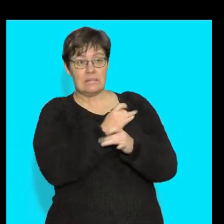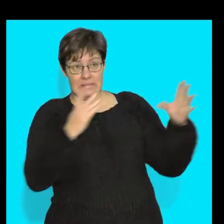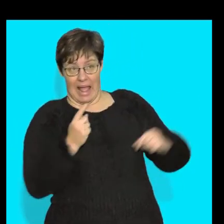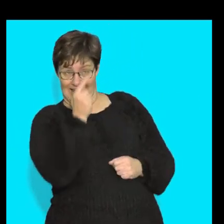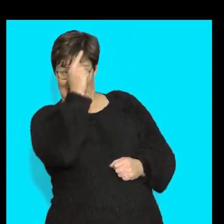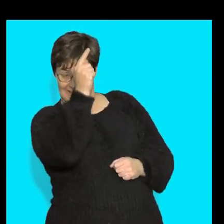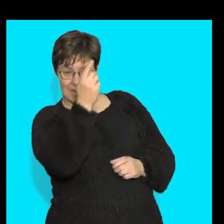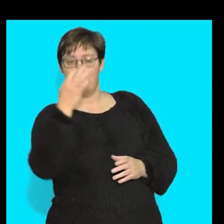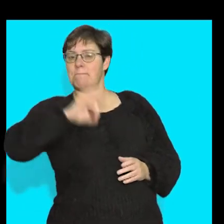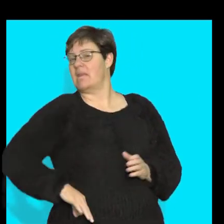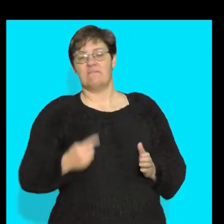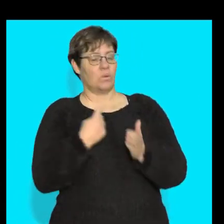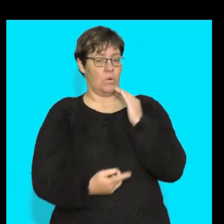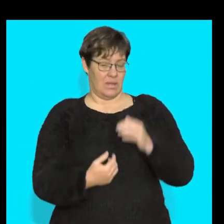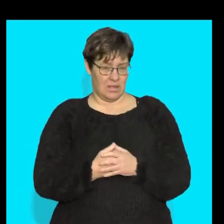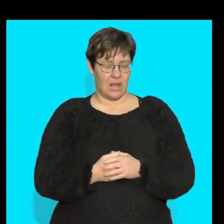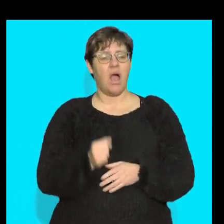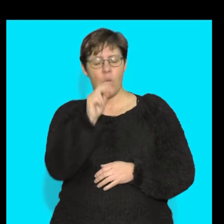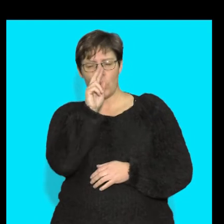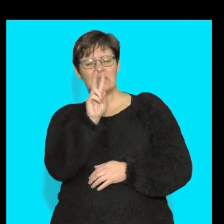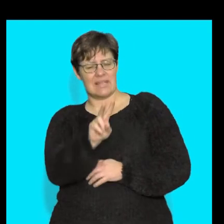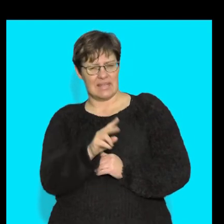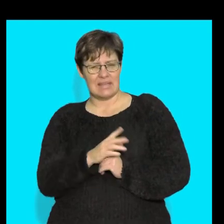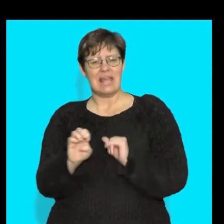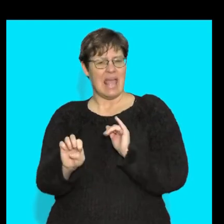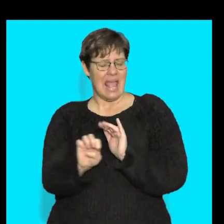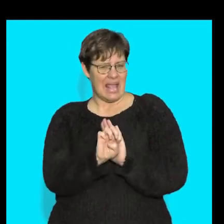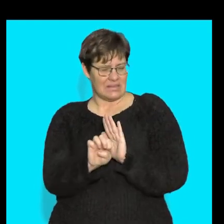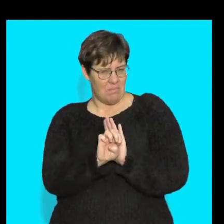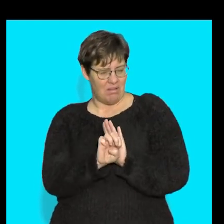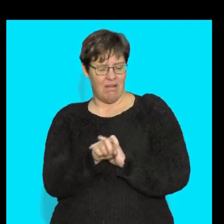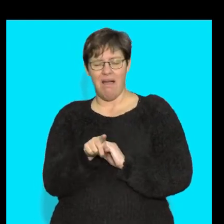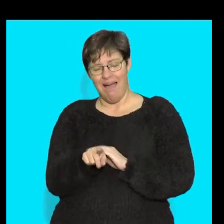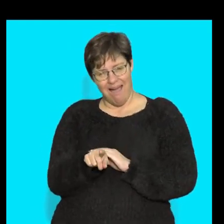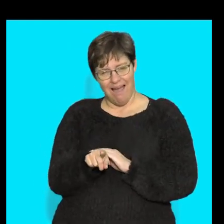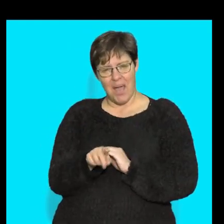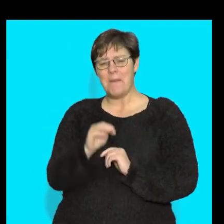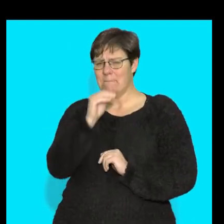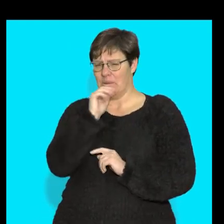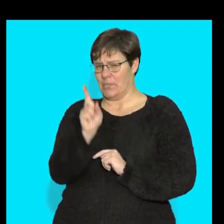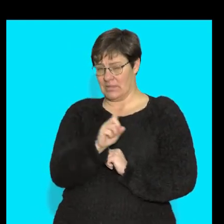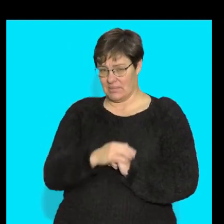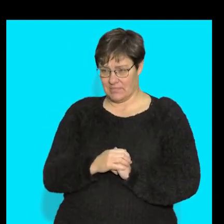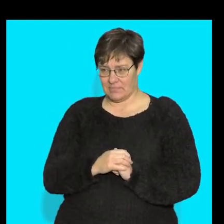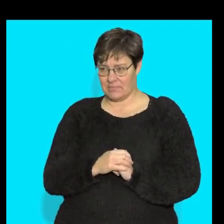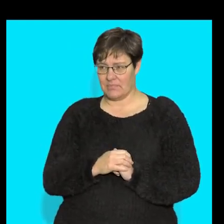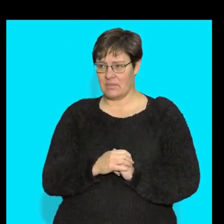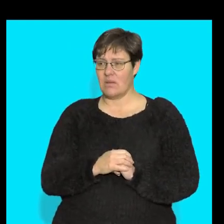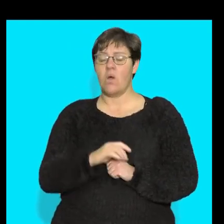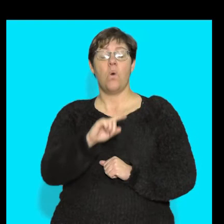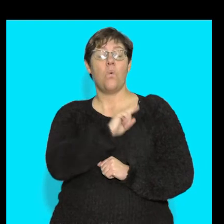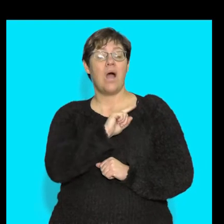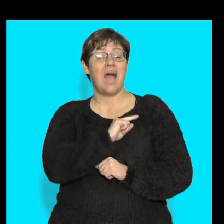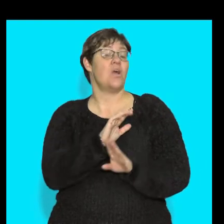scheme, right? And you will definitely see with the example that we're going to try and do here what this means. The reason why we are saying they